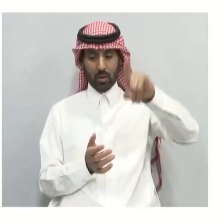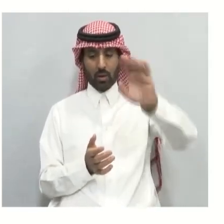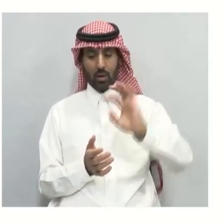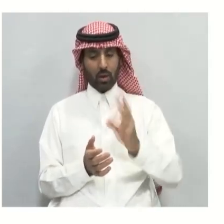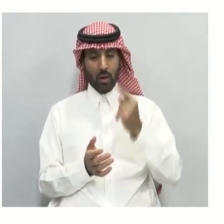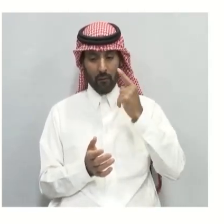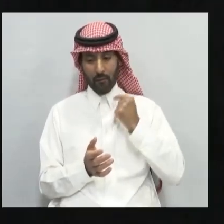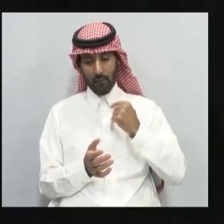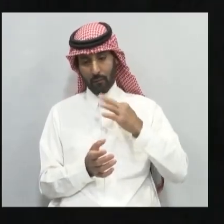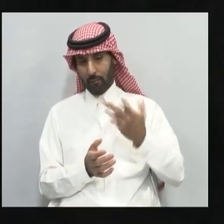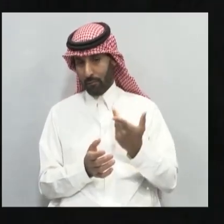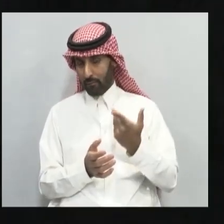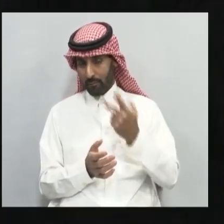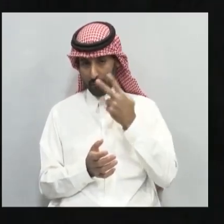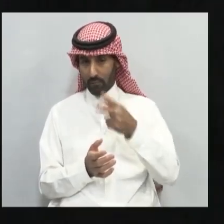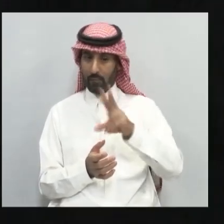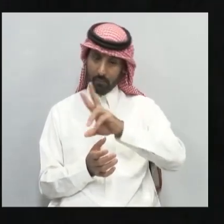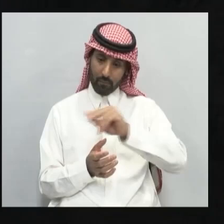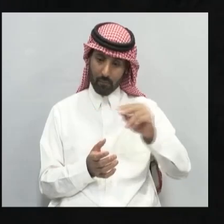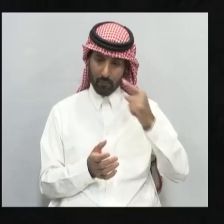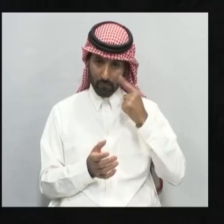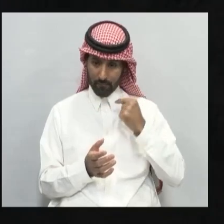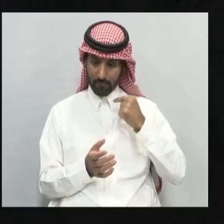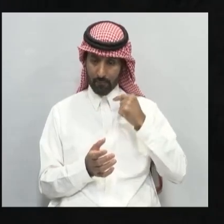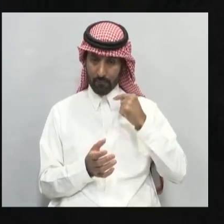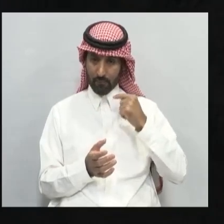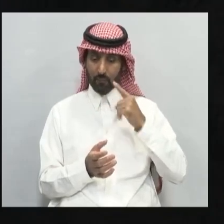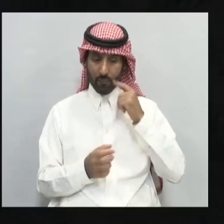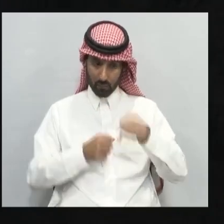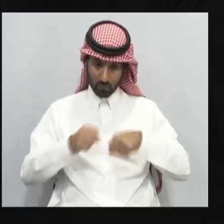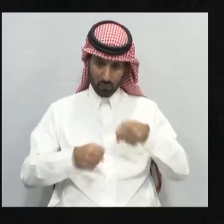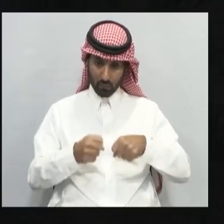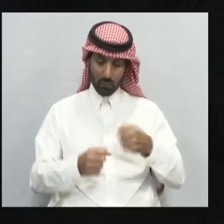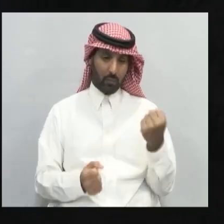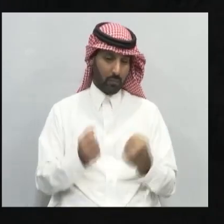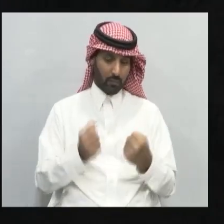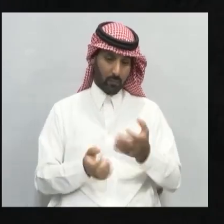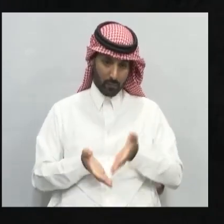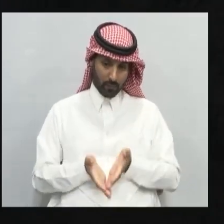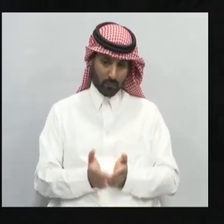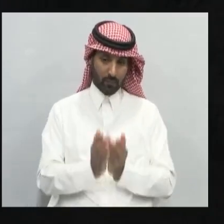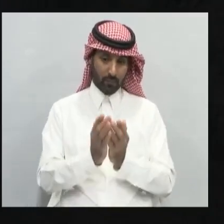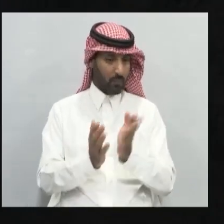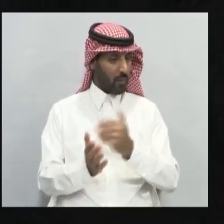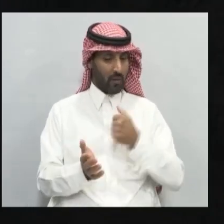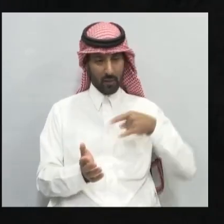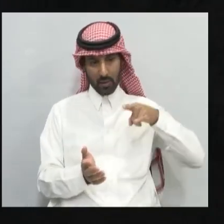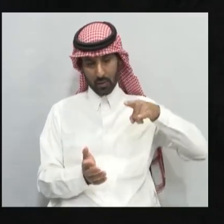airplanes. Are they going to look just like the way we only have bicycles, cars, ships, and these things? We can't